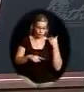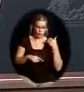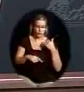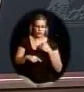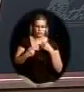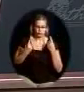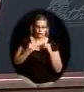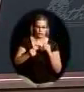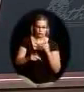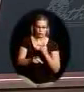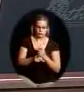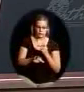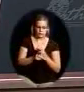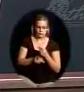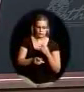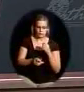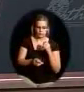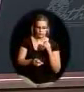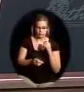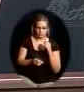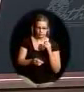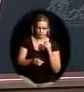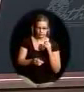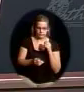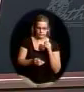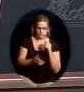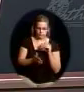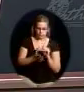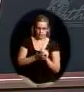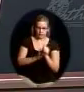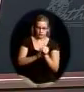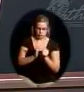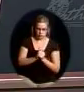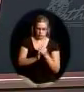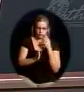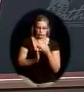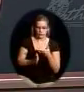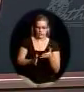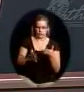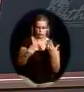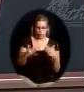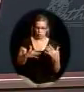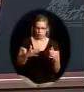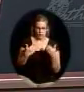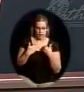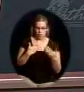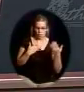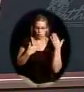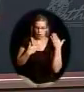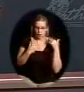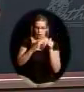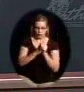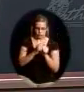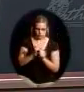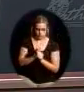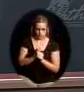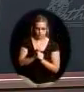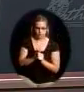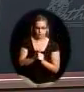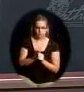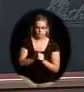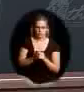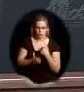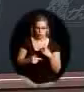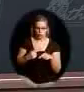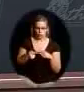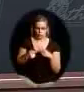is keep the consent agenda for those things for which you've had prior information or typically routine, and then when we have to